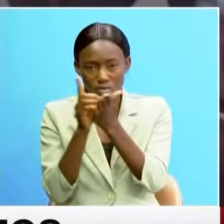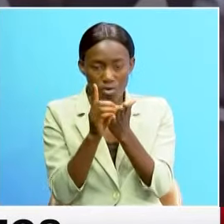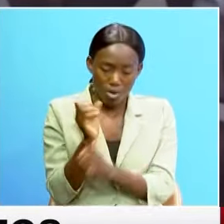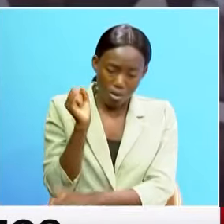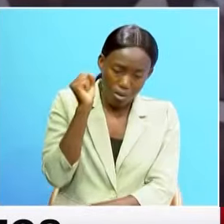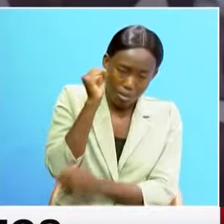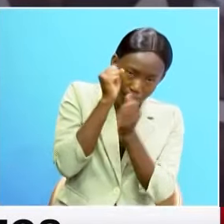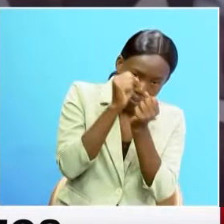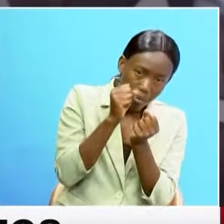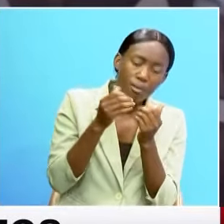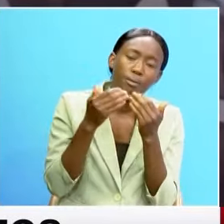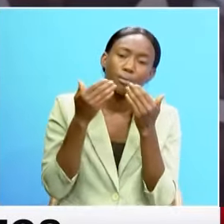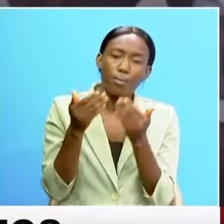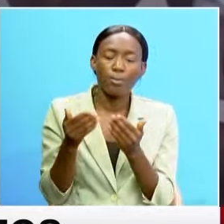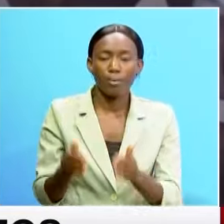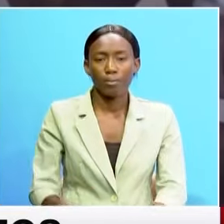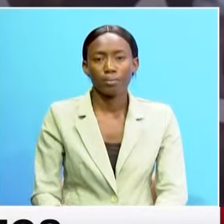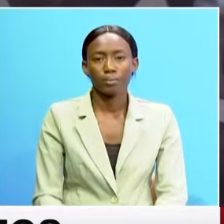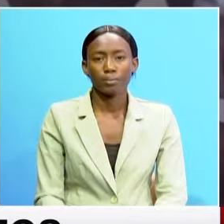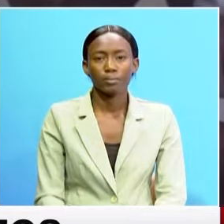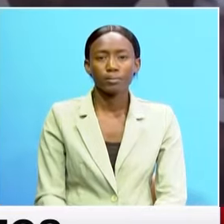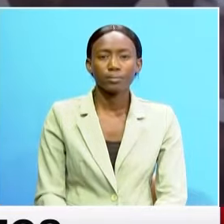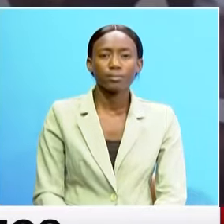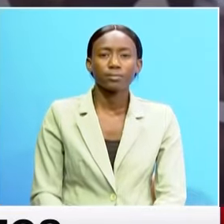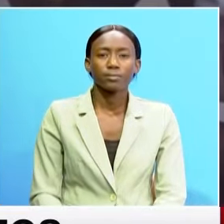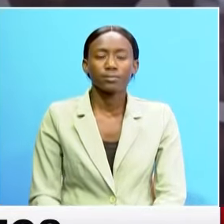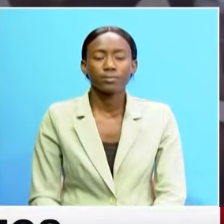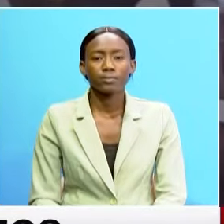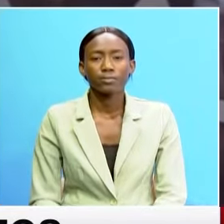ensure that they receive much as